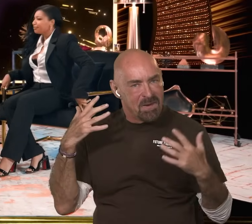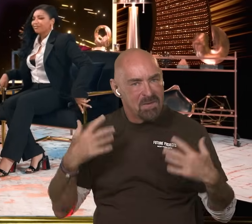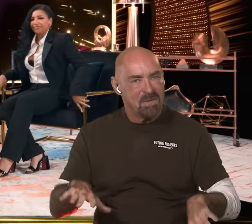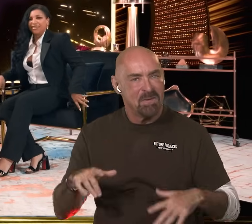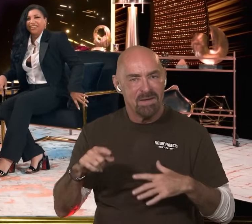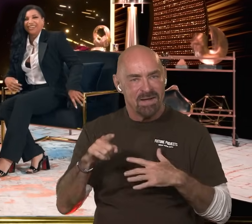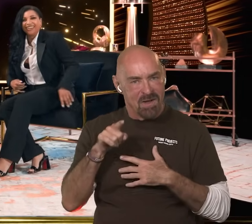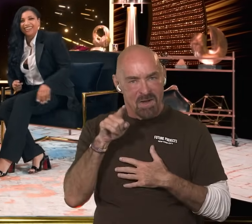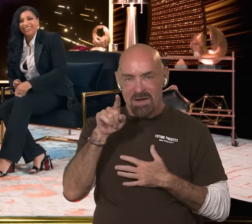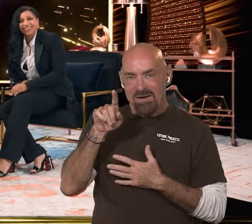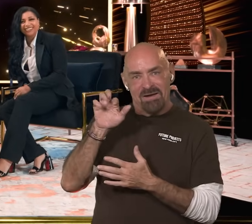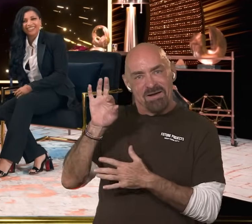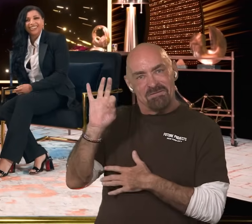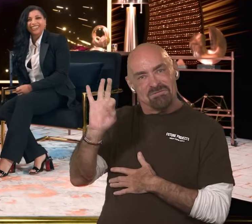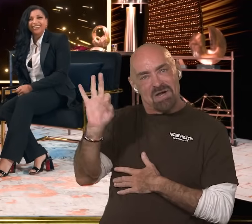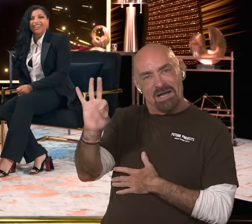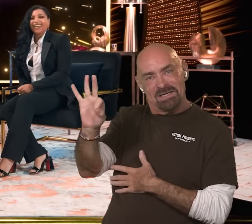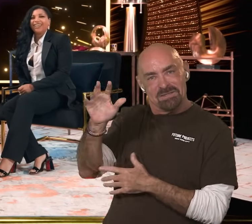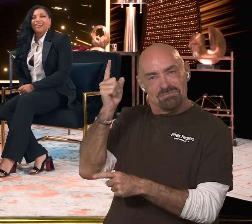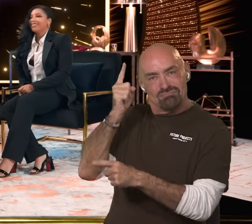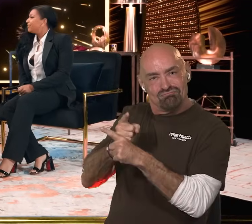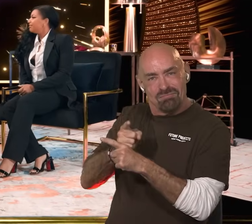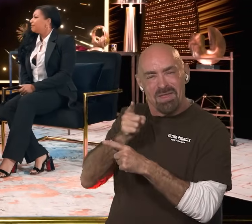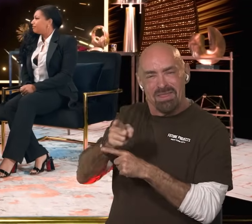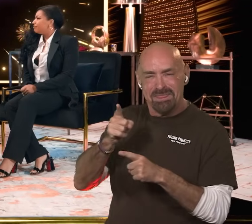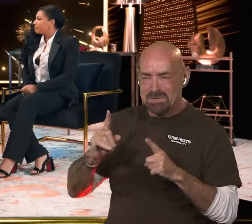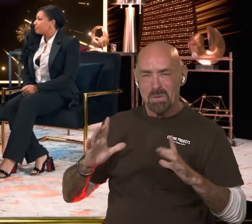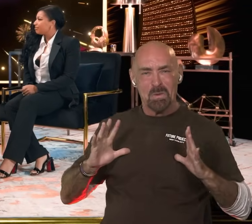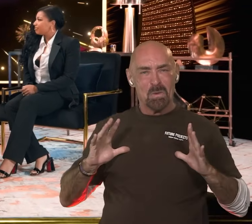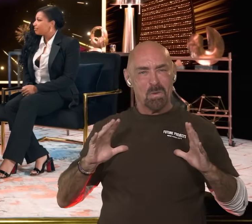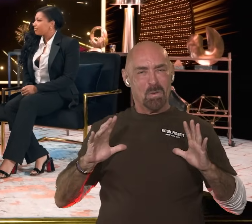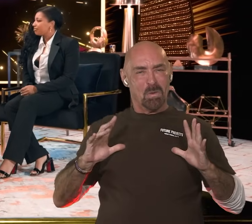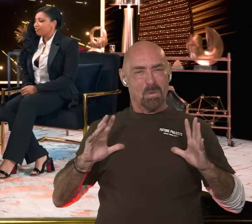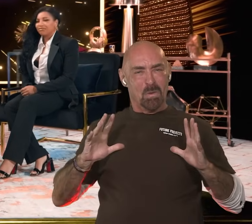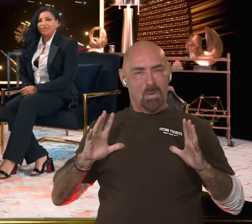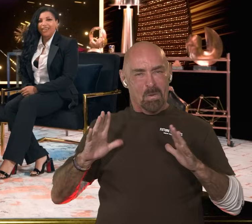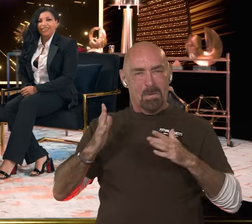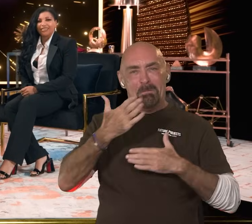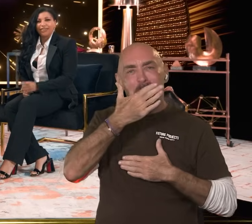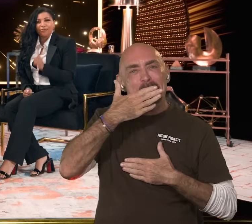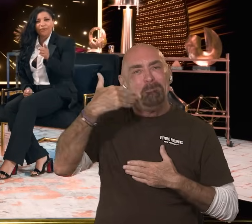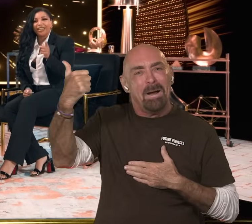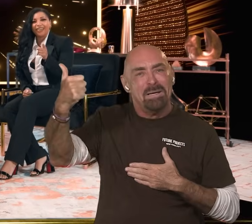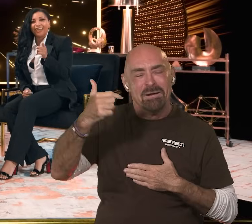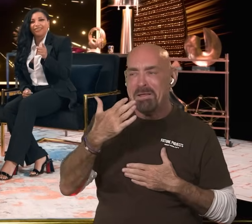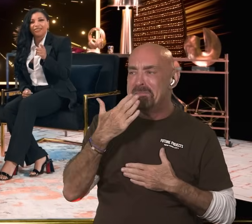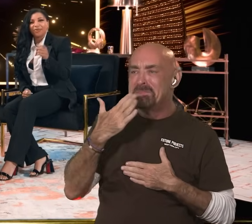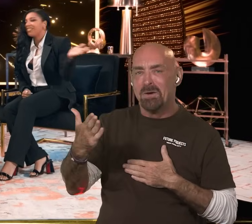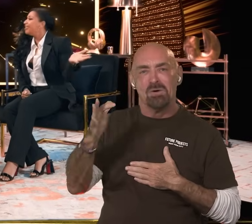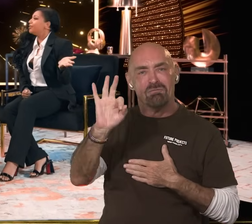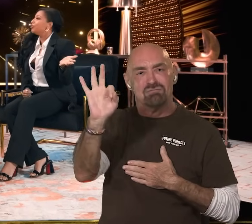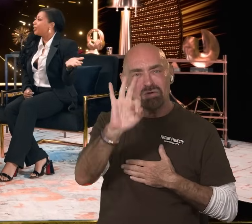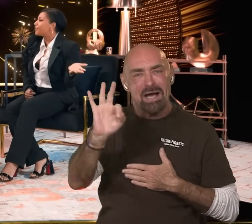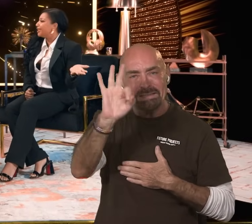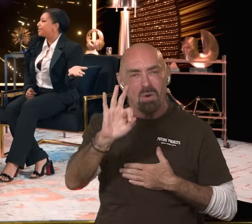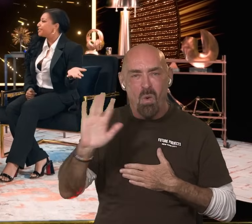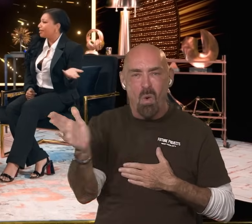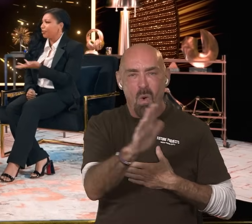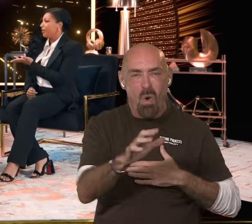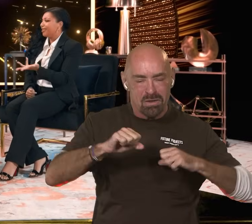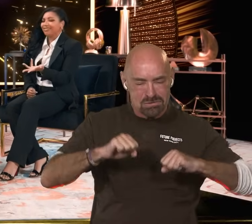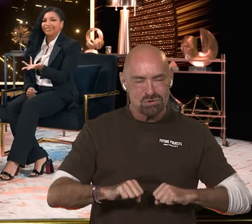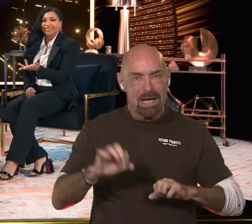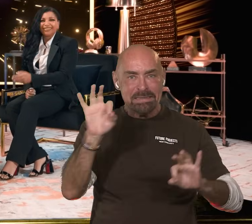Ooh, hey, Frankie, I think you're onto something. I mean, this is way better. Yeah, thank you, Frankie. And you know what? Thank you, chair